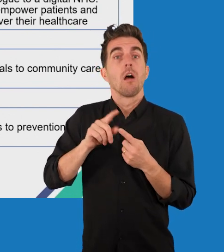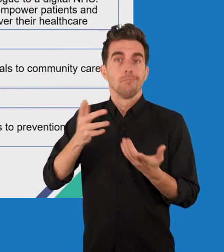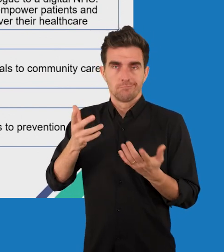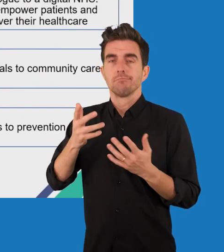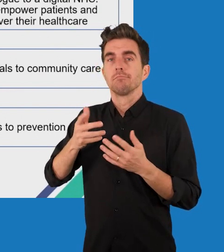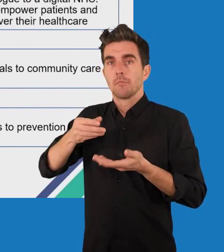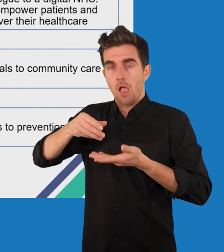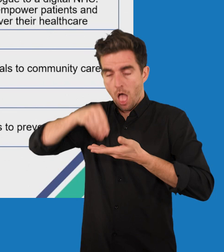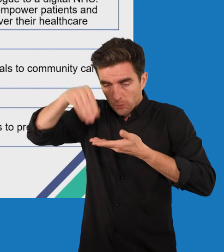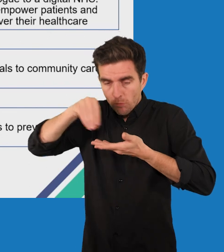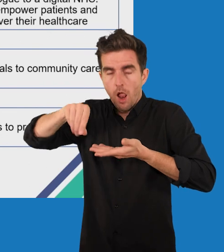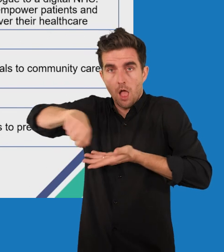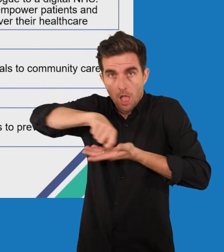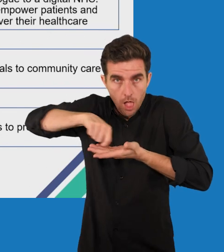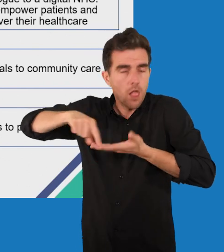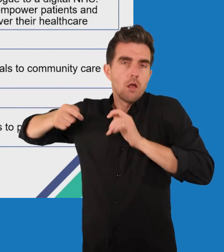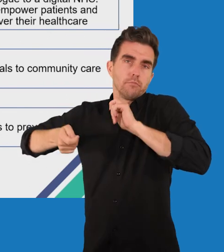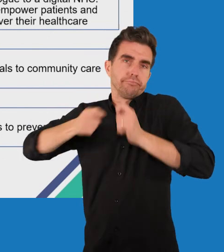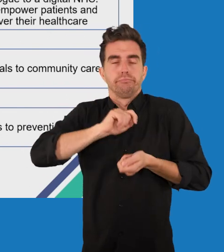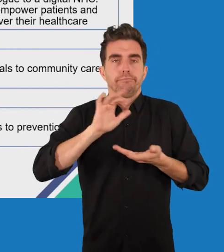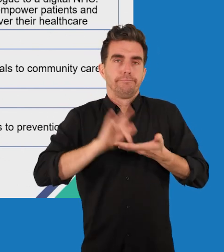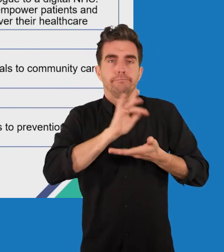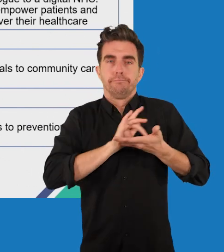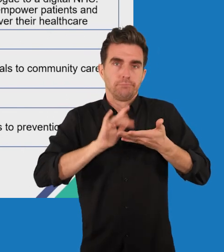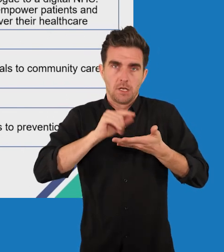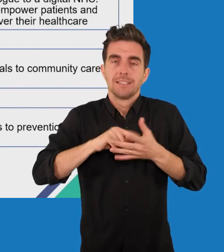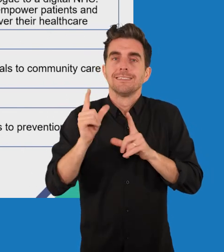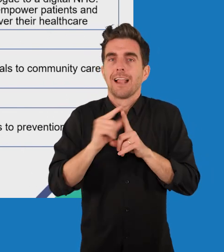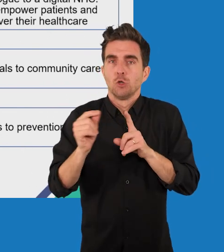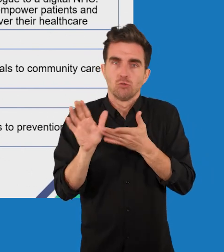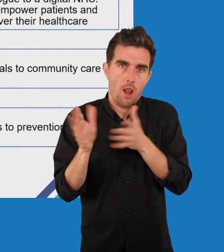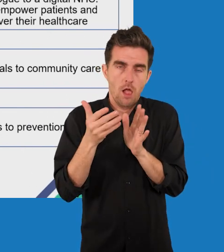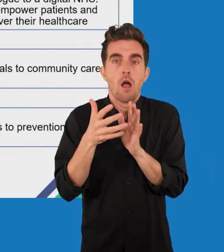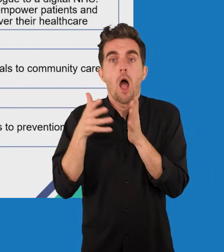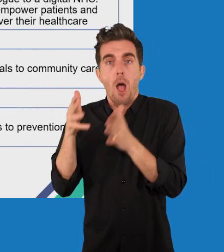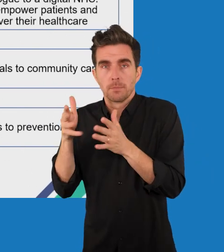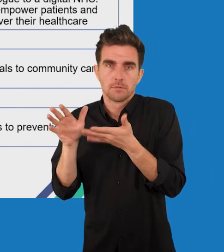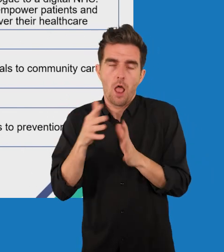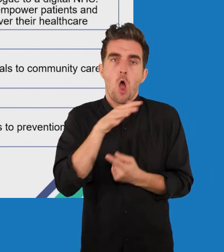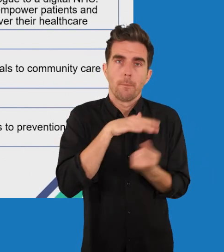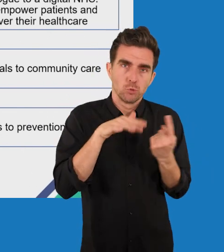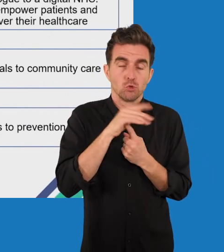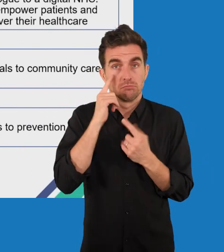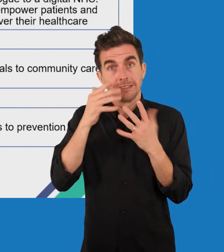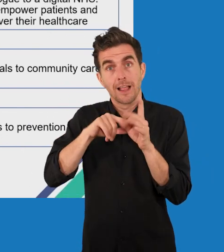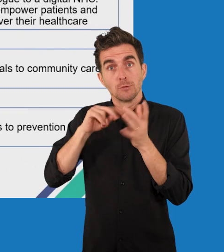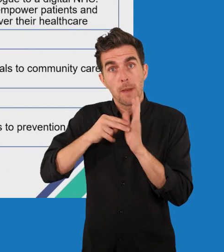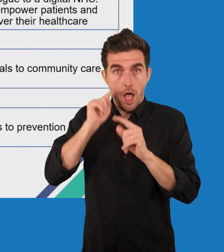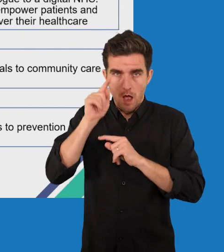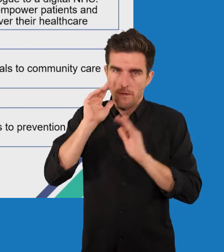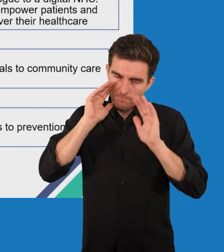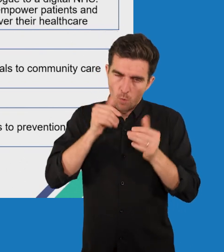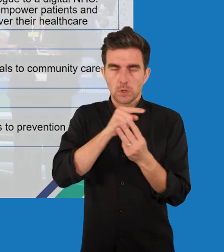analogue to digital, the move from hospital to community, and also the move from sickness to prevention. So we